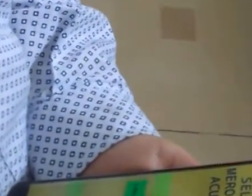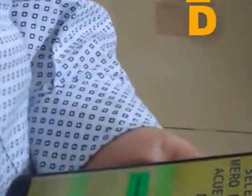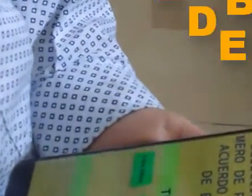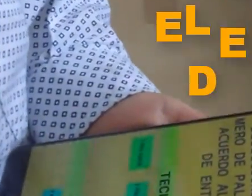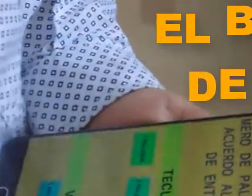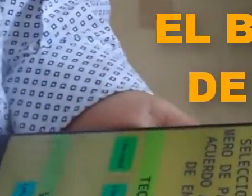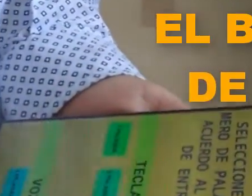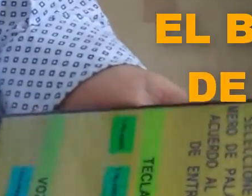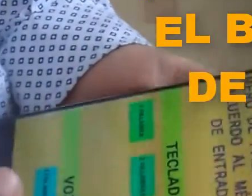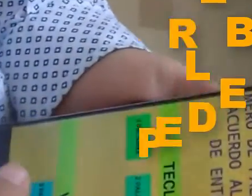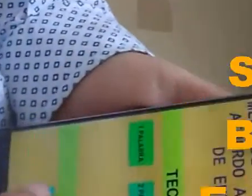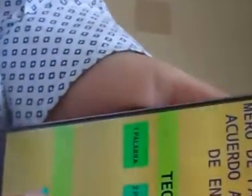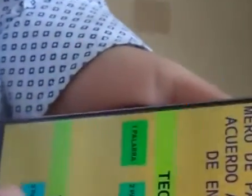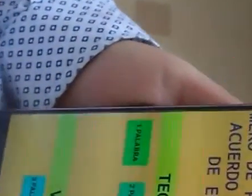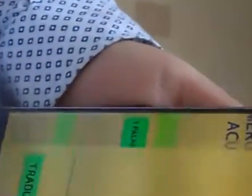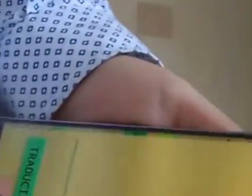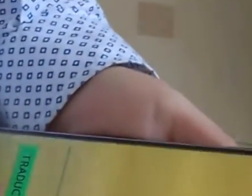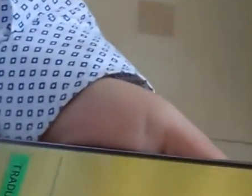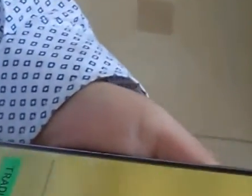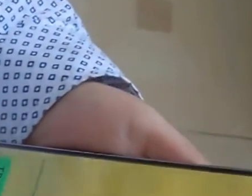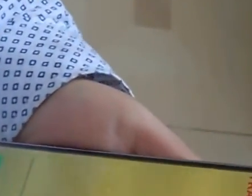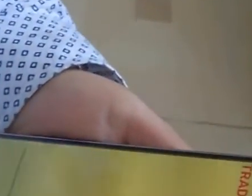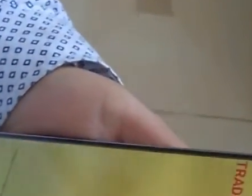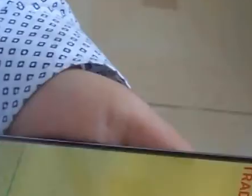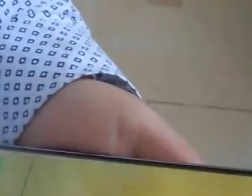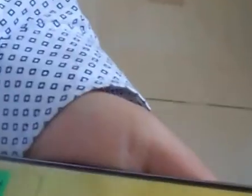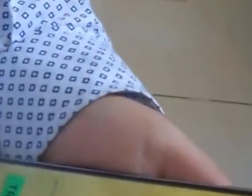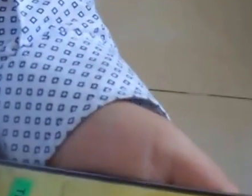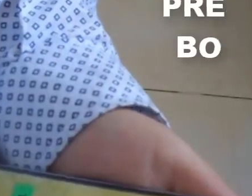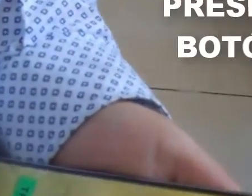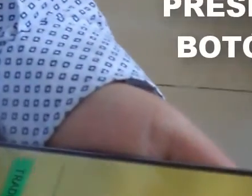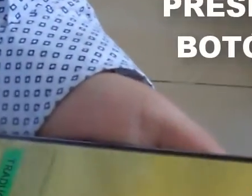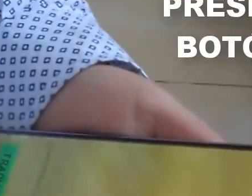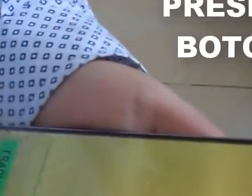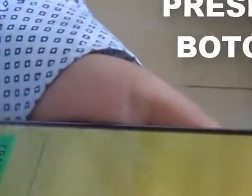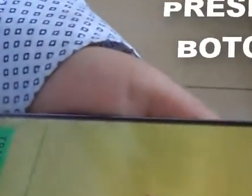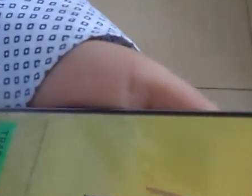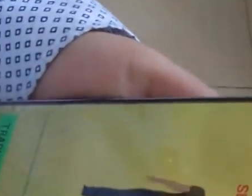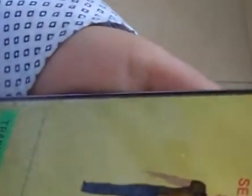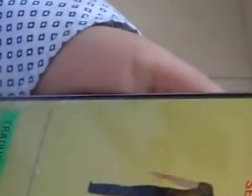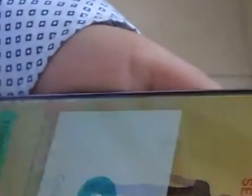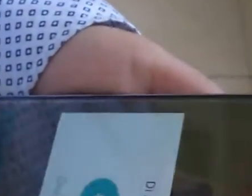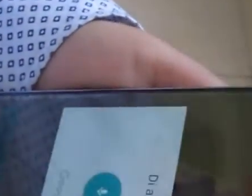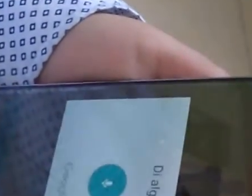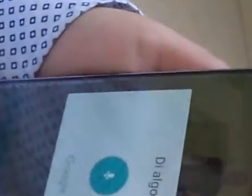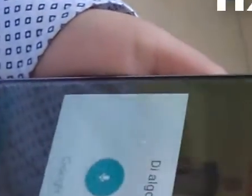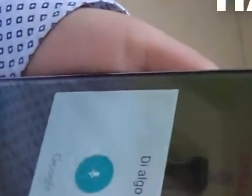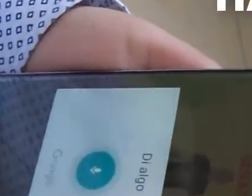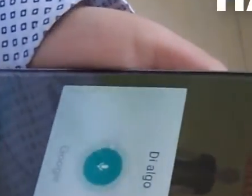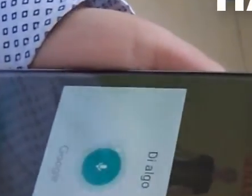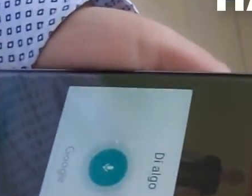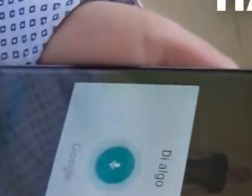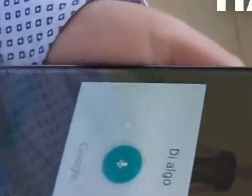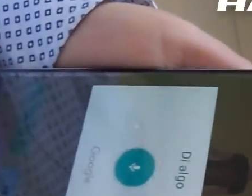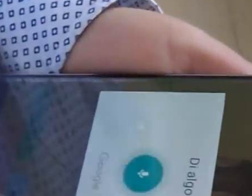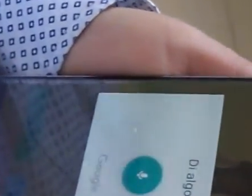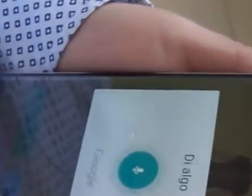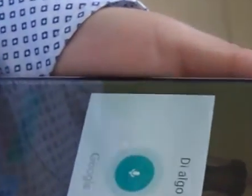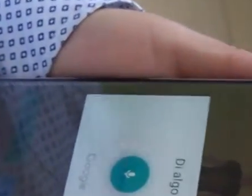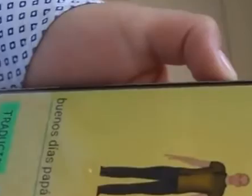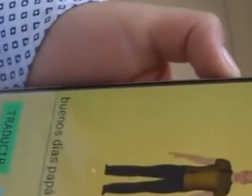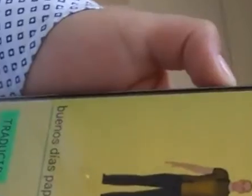He rules the world with truth and grace, and